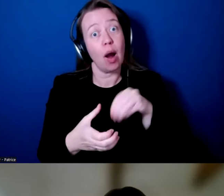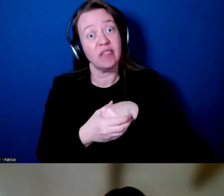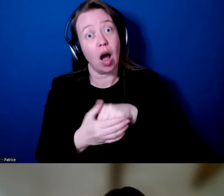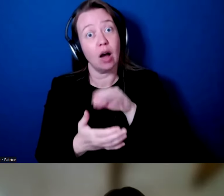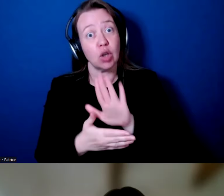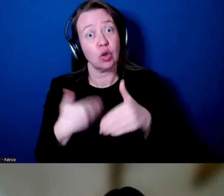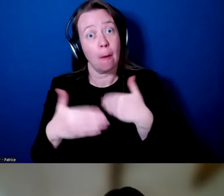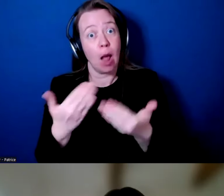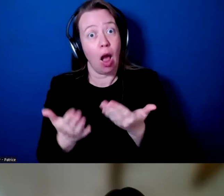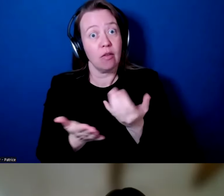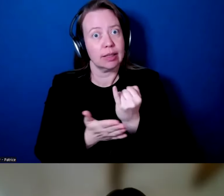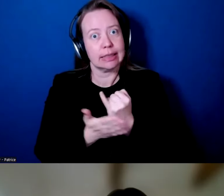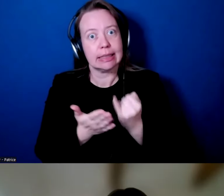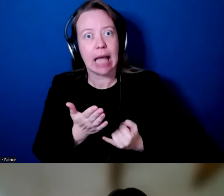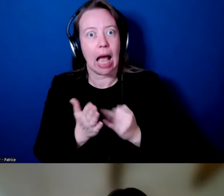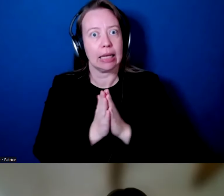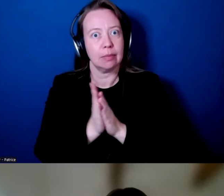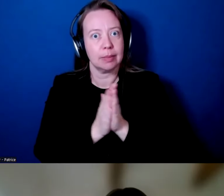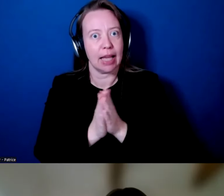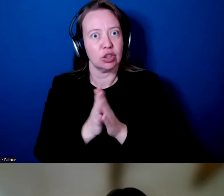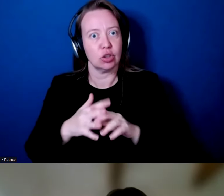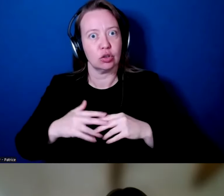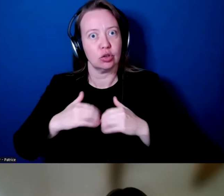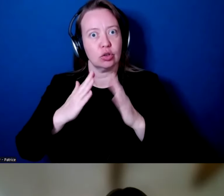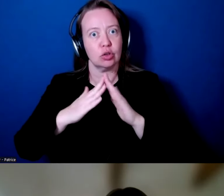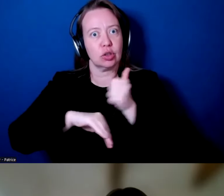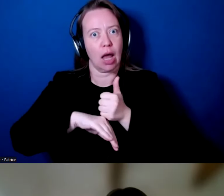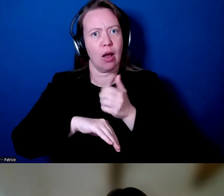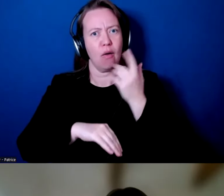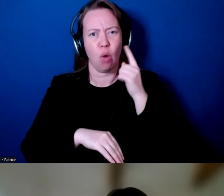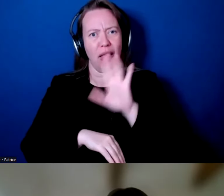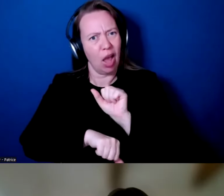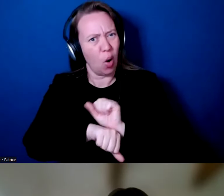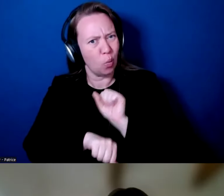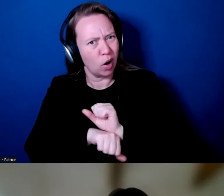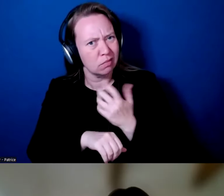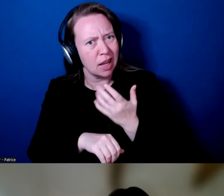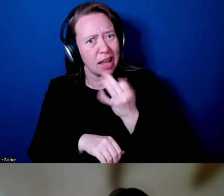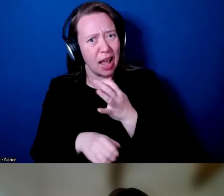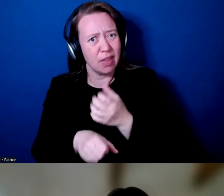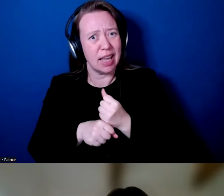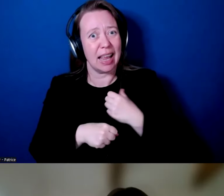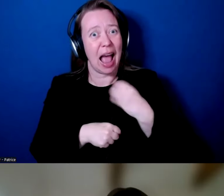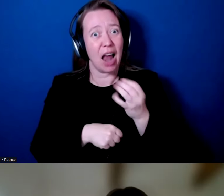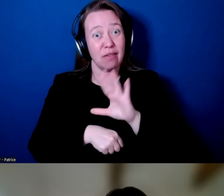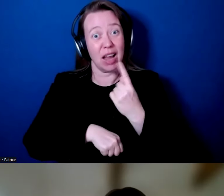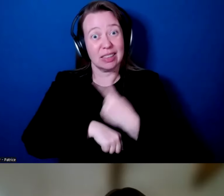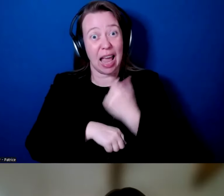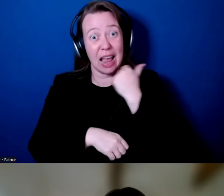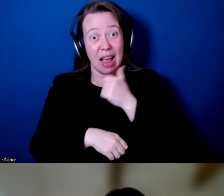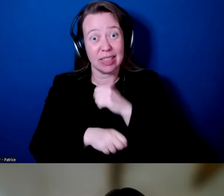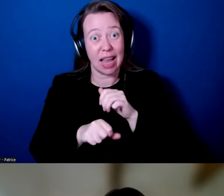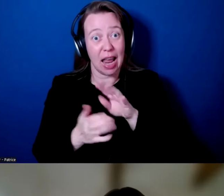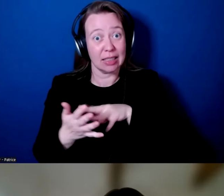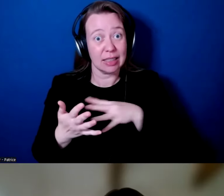implementation process for their labor. I think that's a big piece of it. If they're taking time out of their day and time out